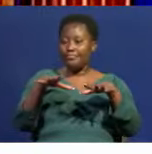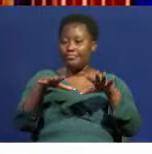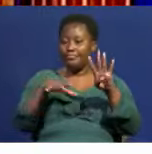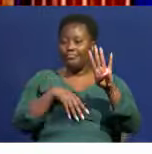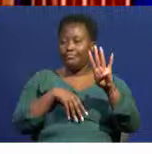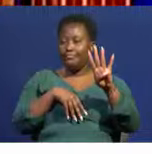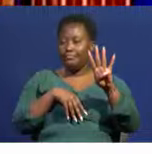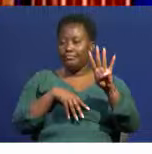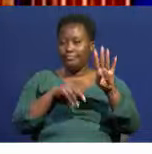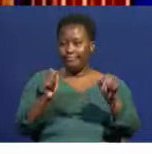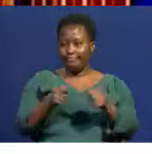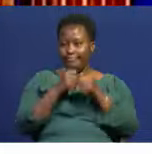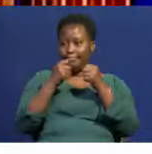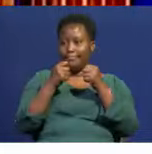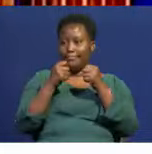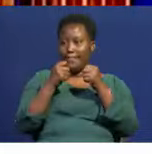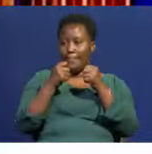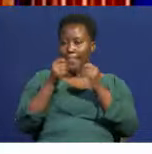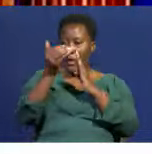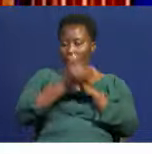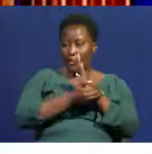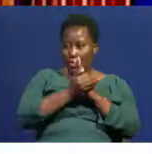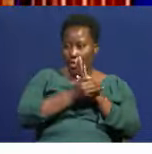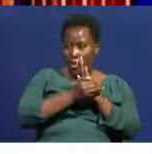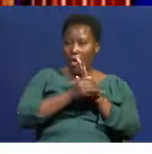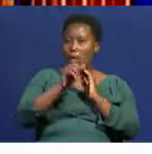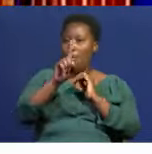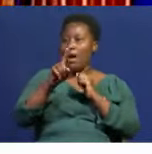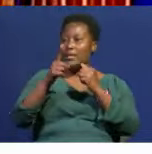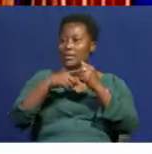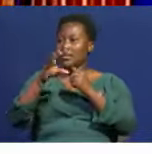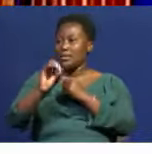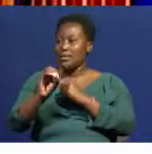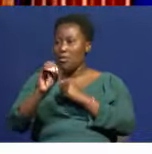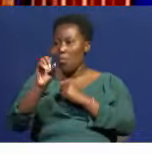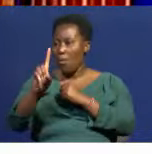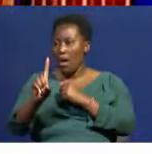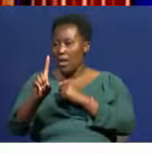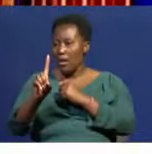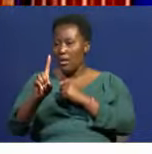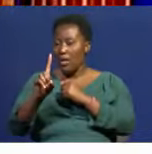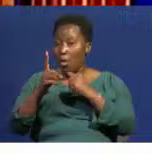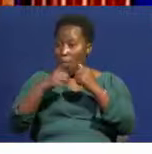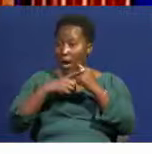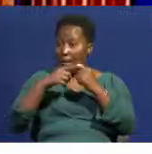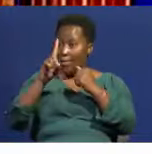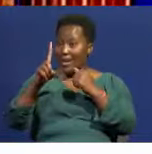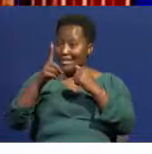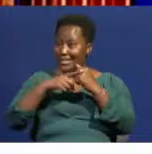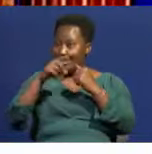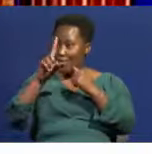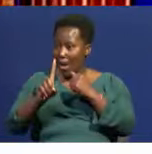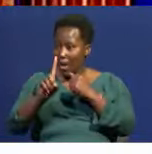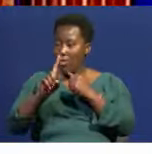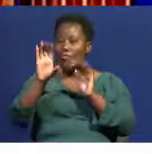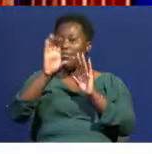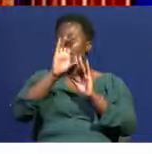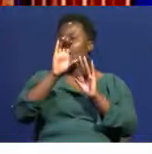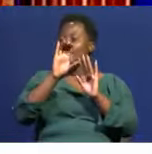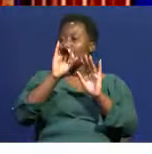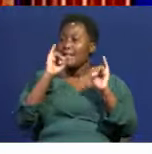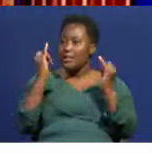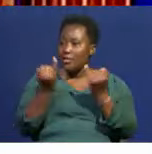Four, gross violation of Article 161 of the Constitution on the institutional